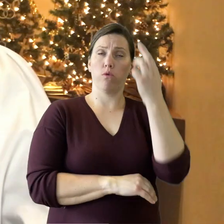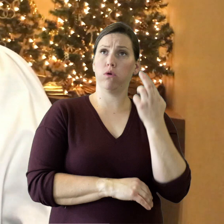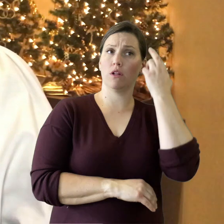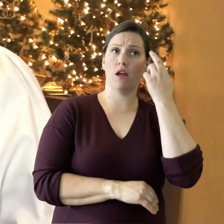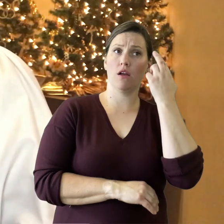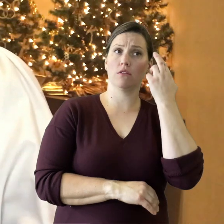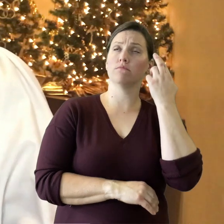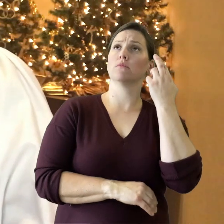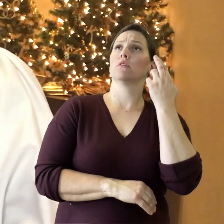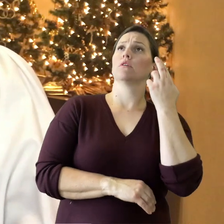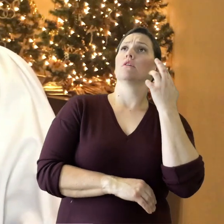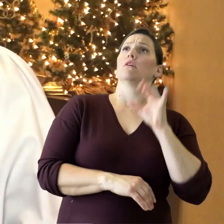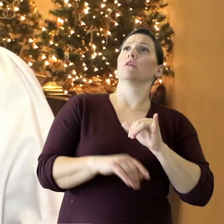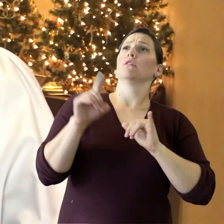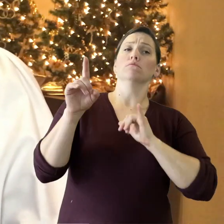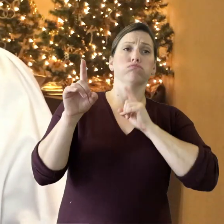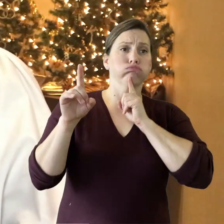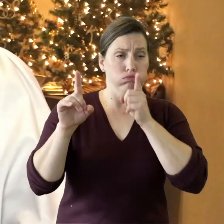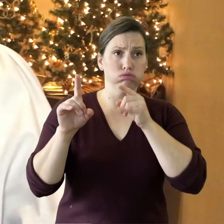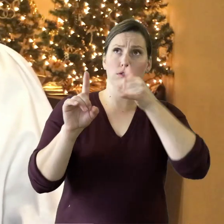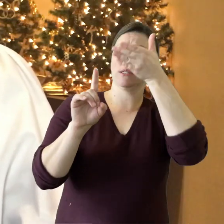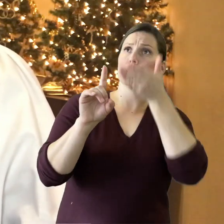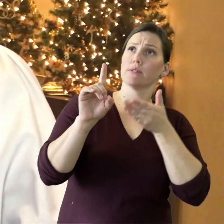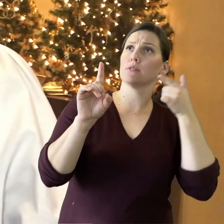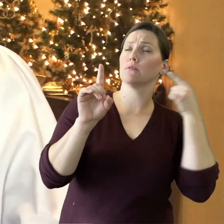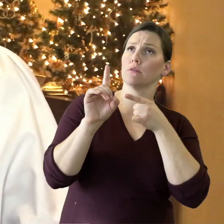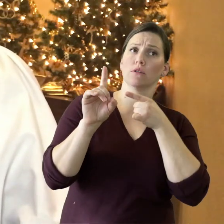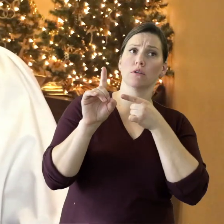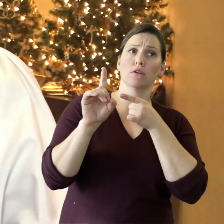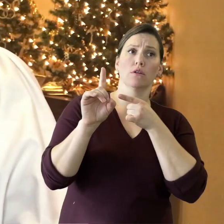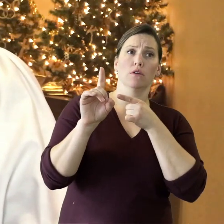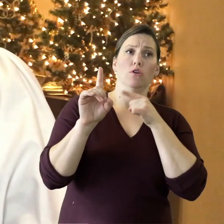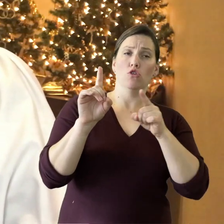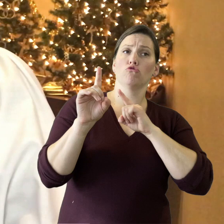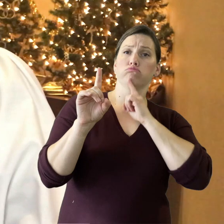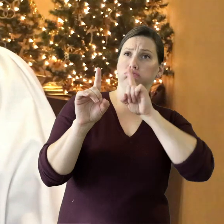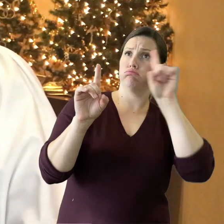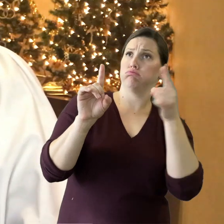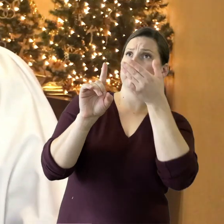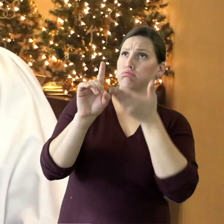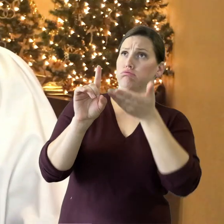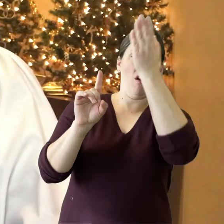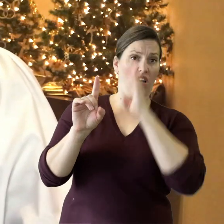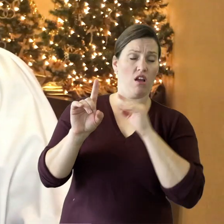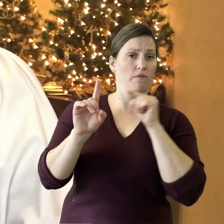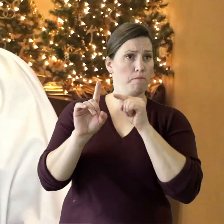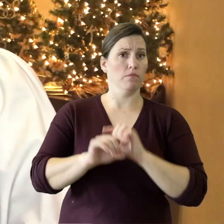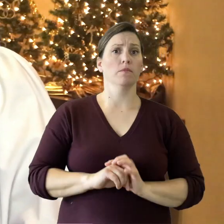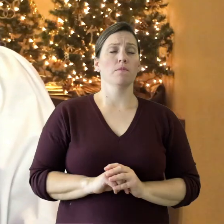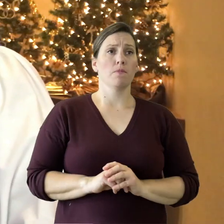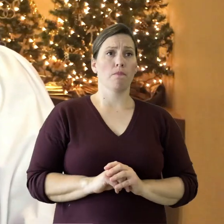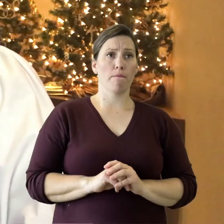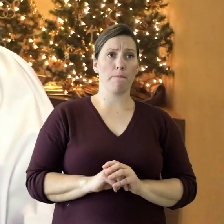will realize that Jesus is real, that he really is the one true and